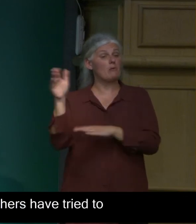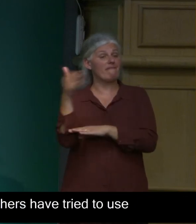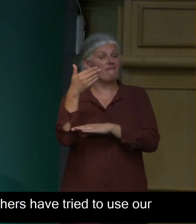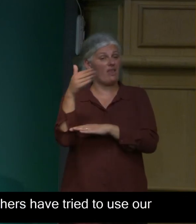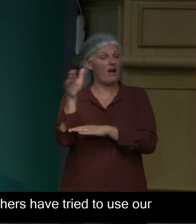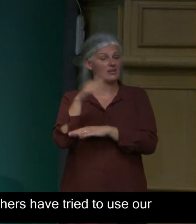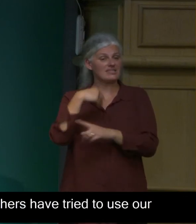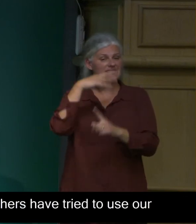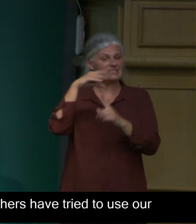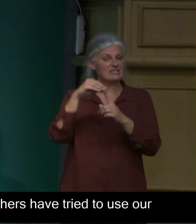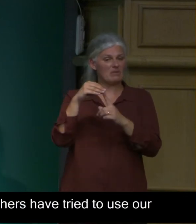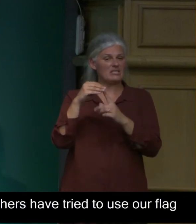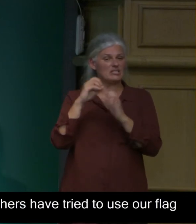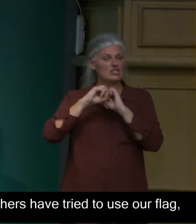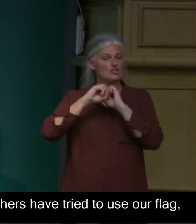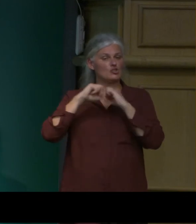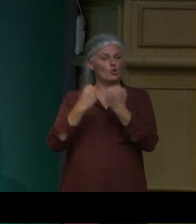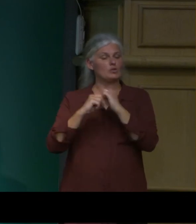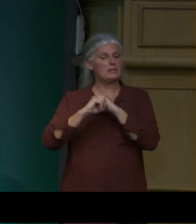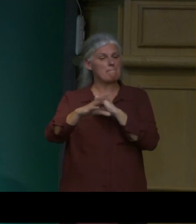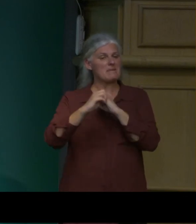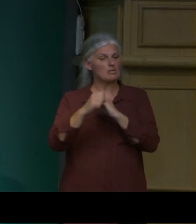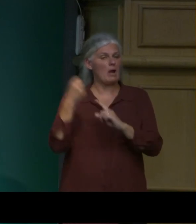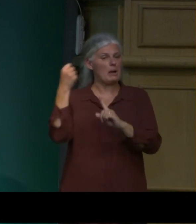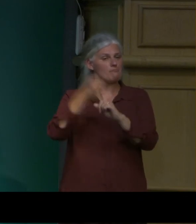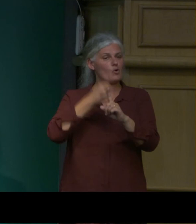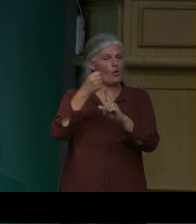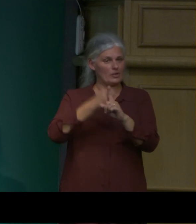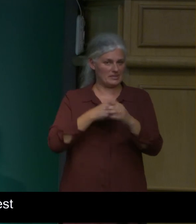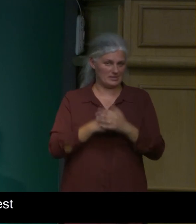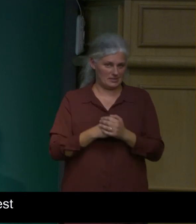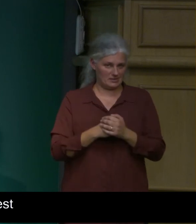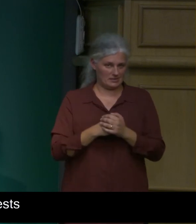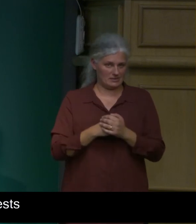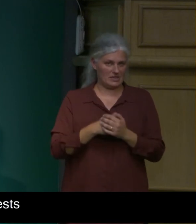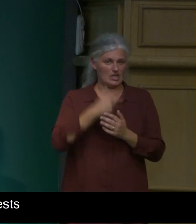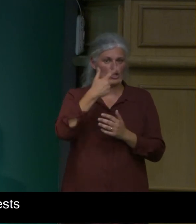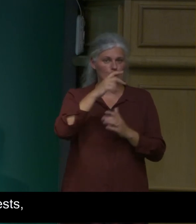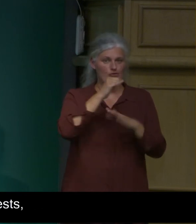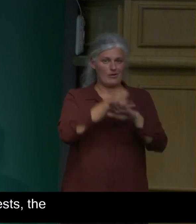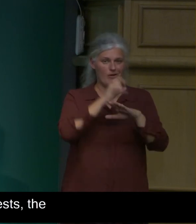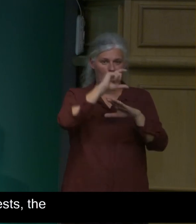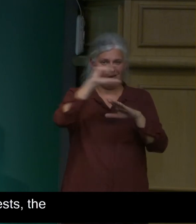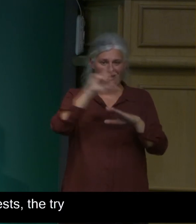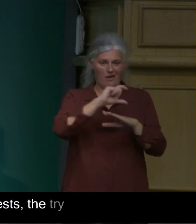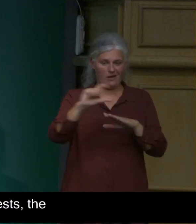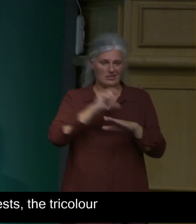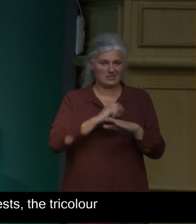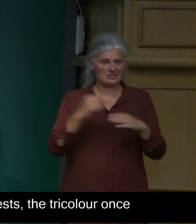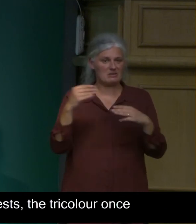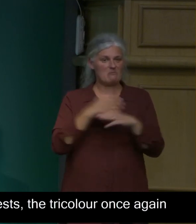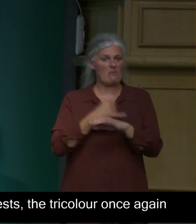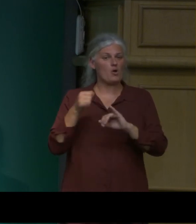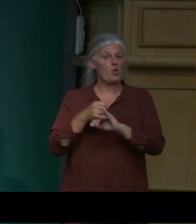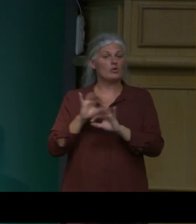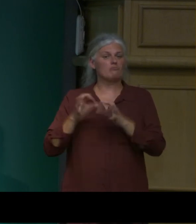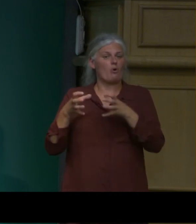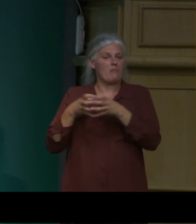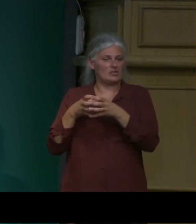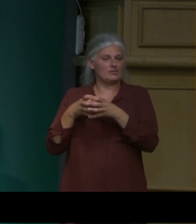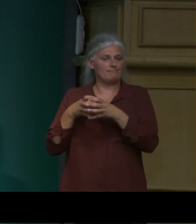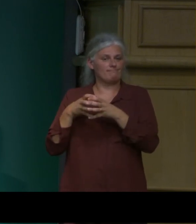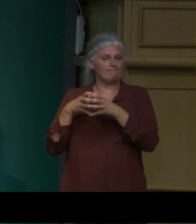especially on social media and our protests the tri-color once again being weaponized by a small minority